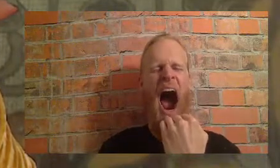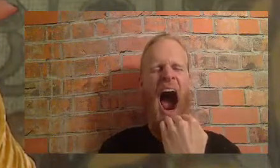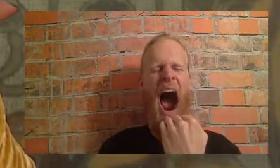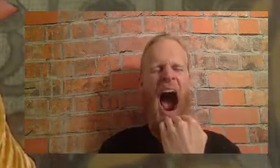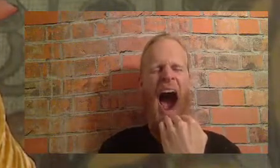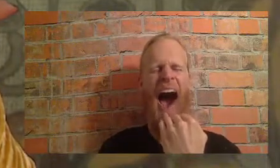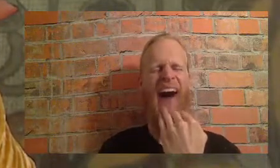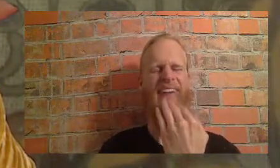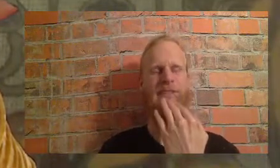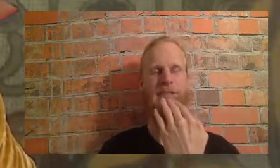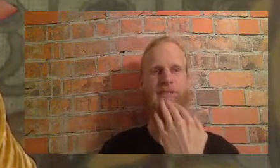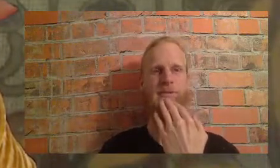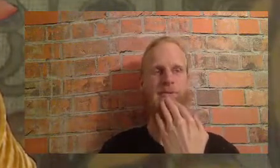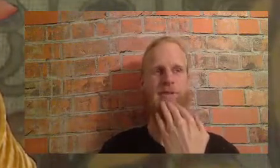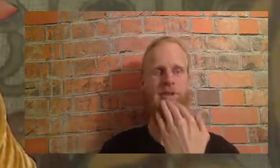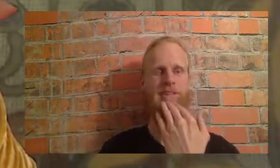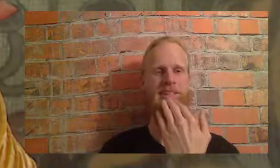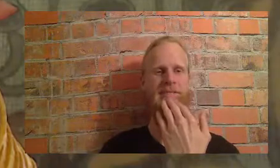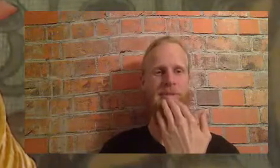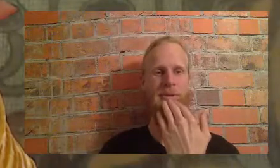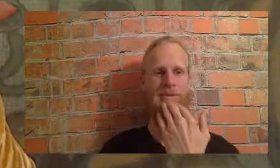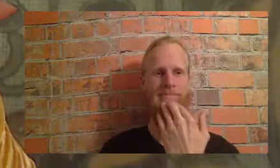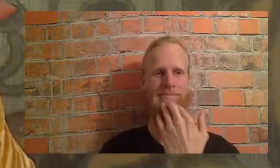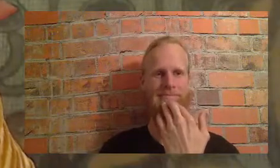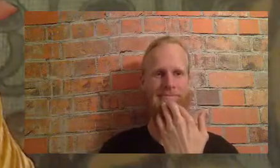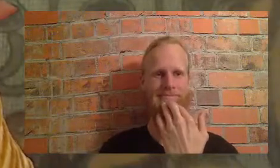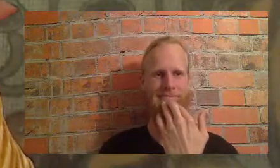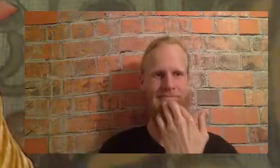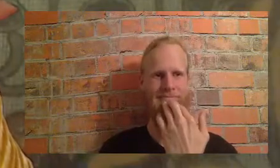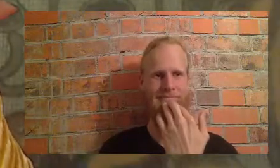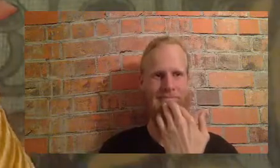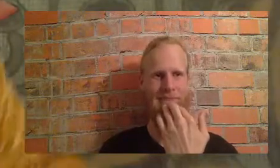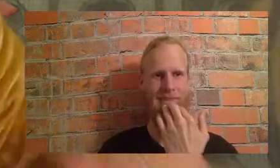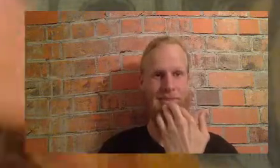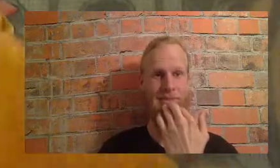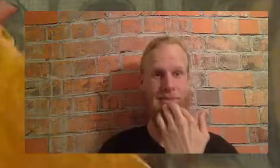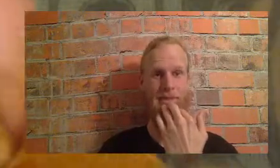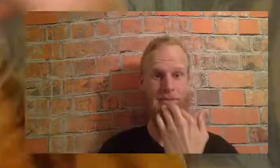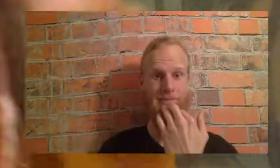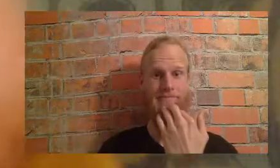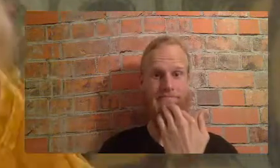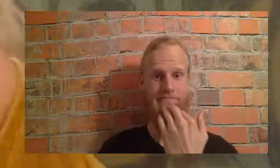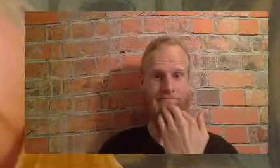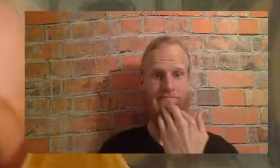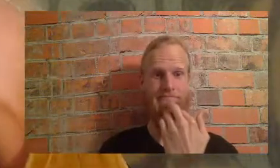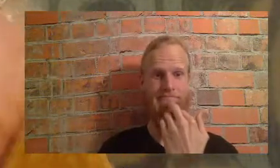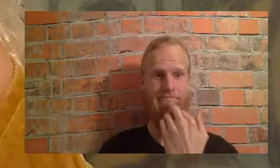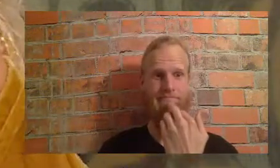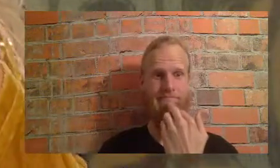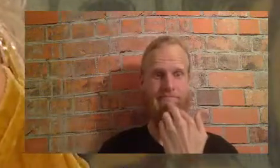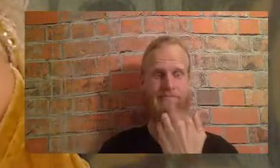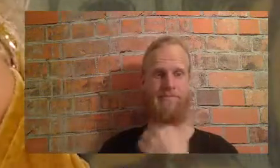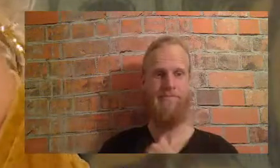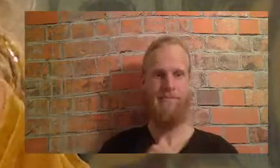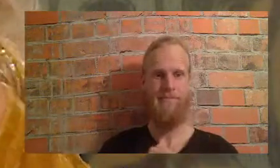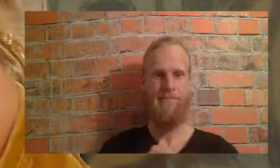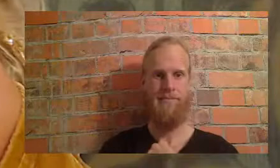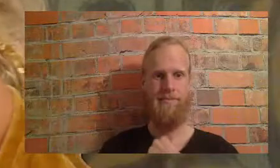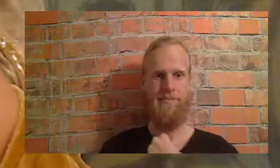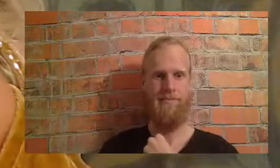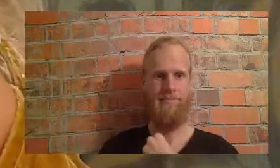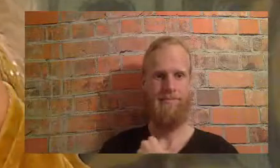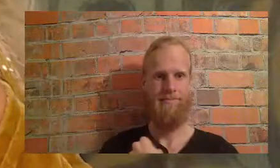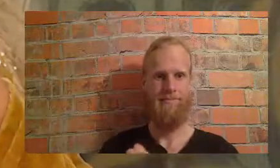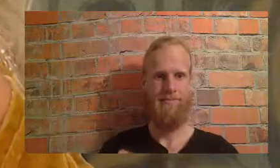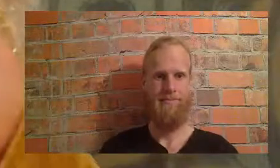5, or it started when I was born. Tapping the chest. I'm open